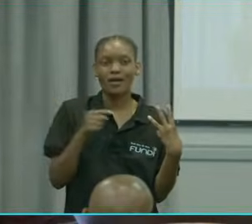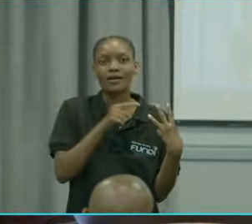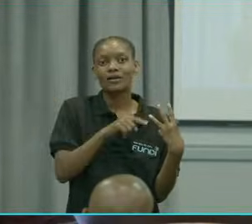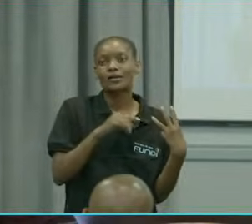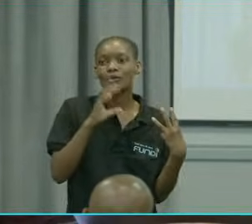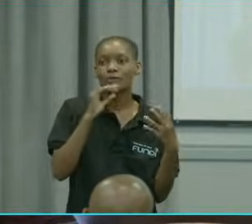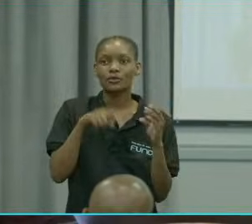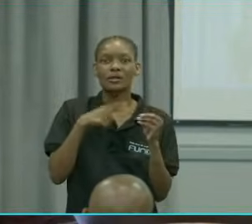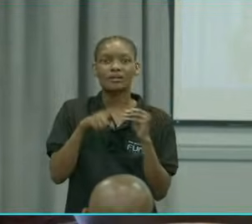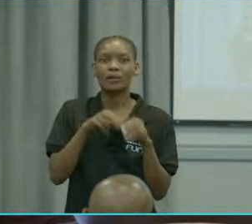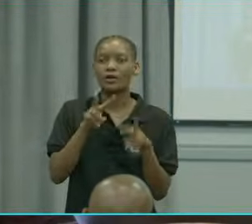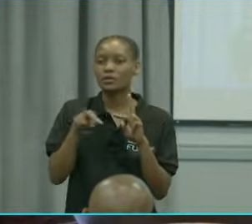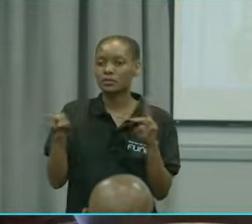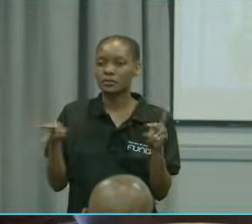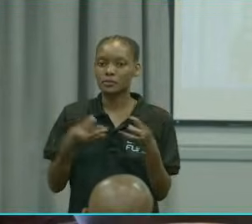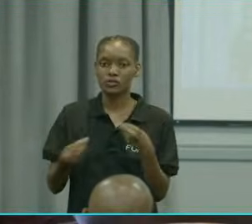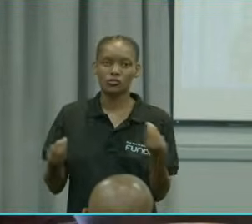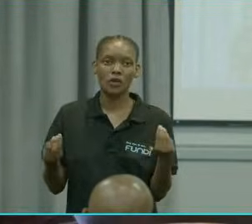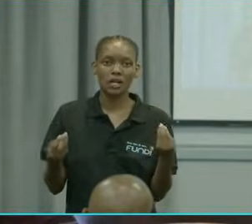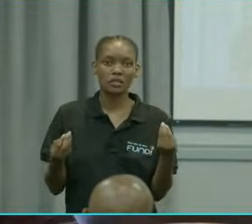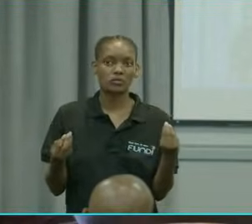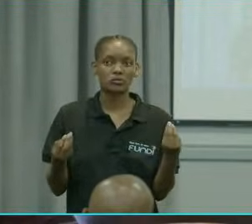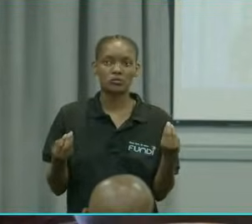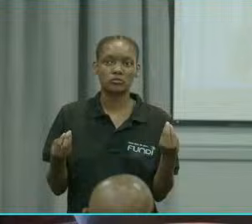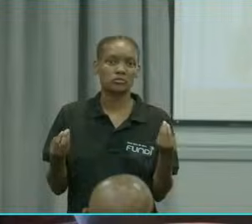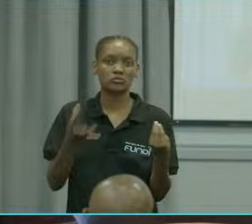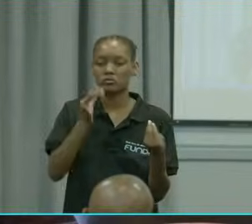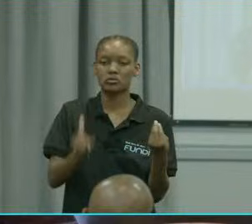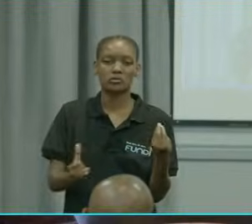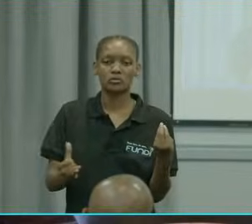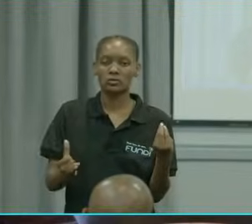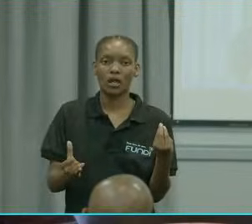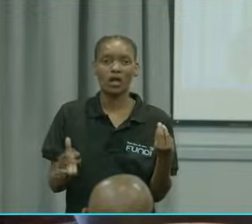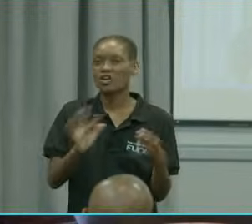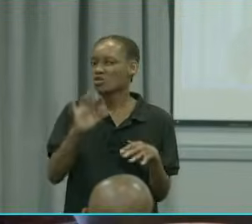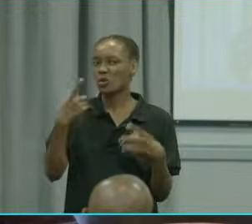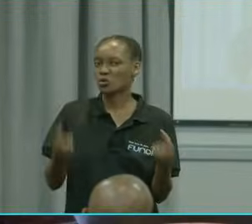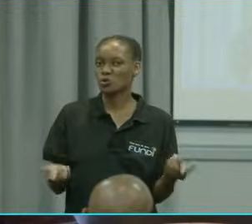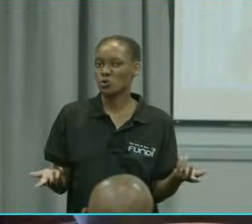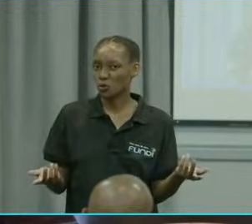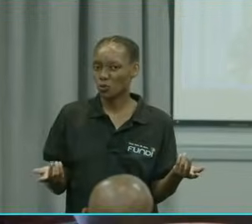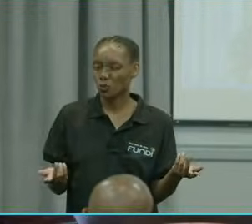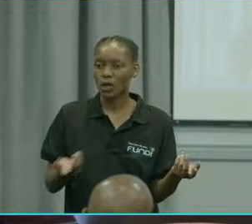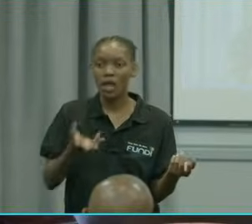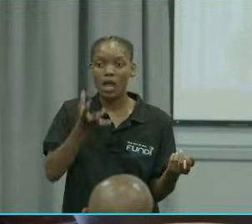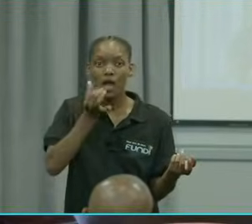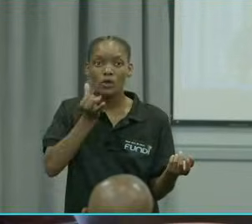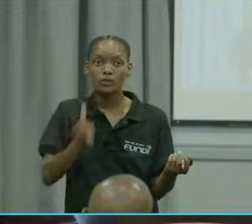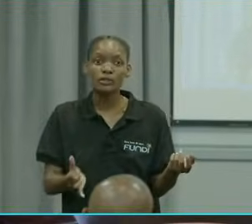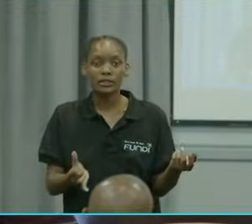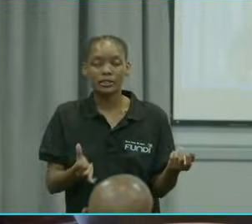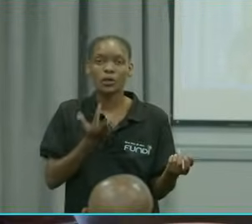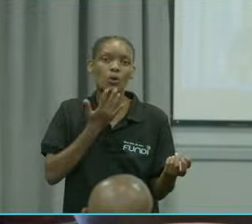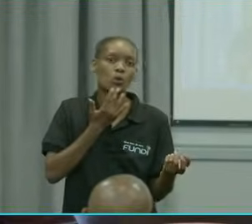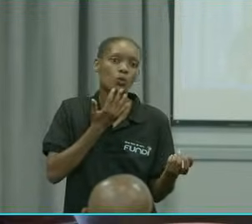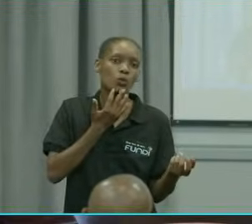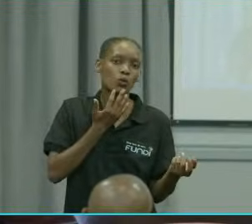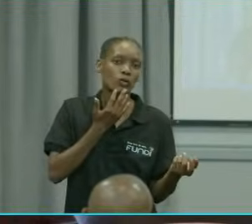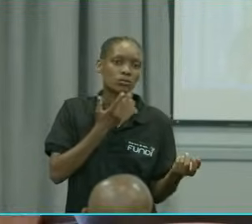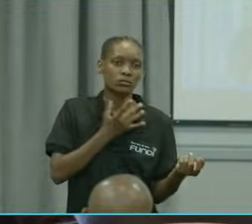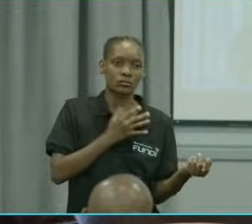It's not done, what. My question on this one is it screening being done by health